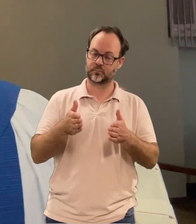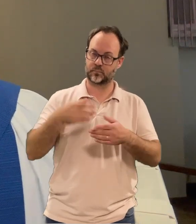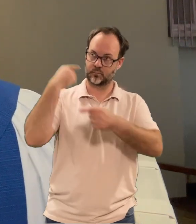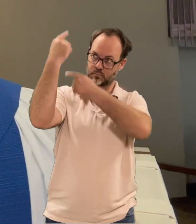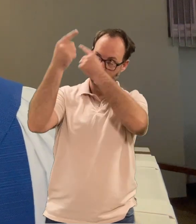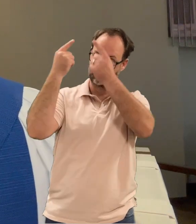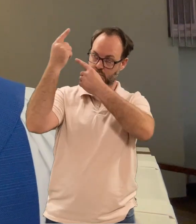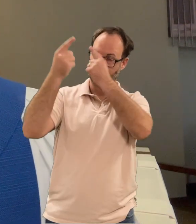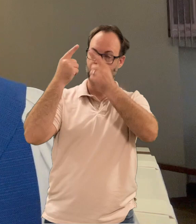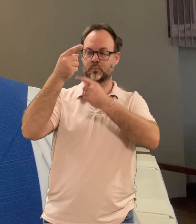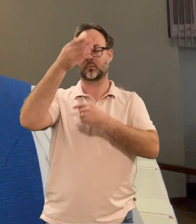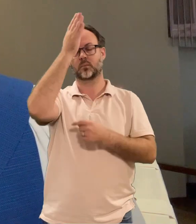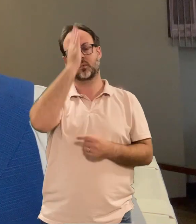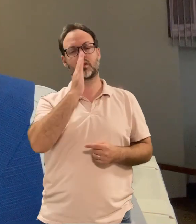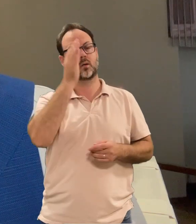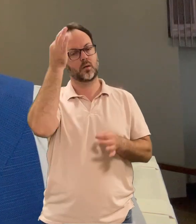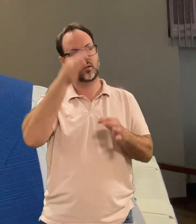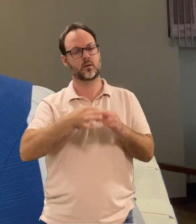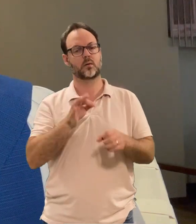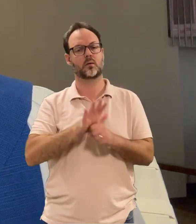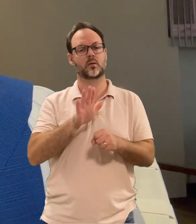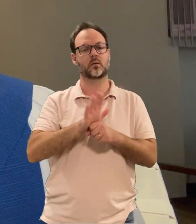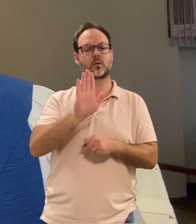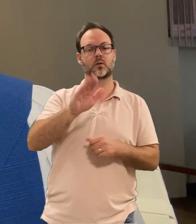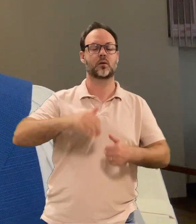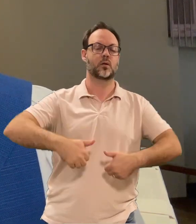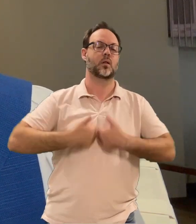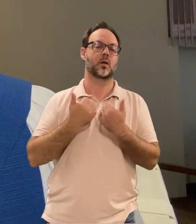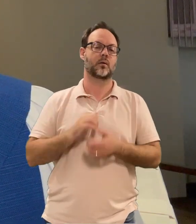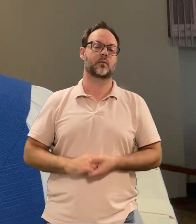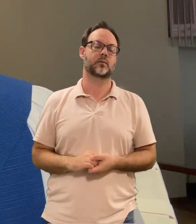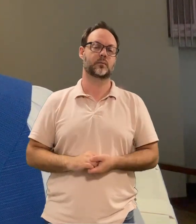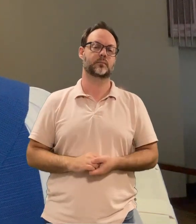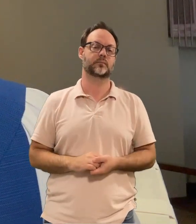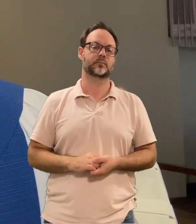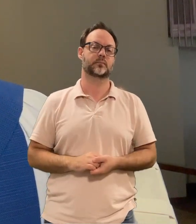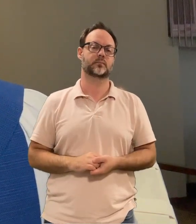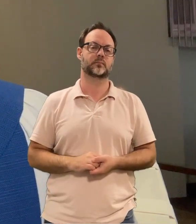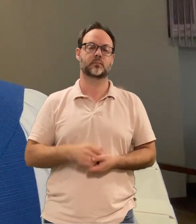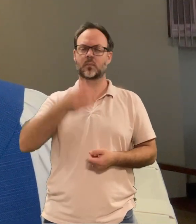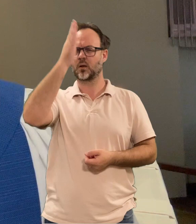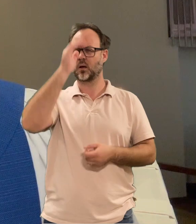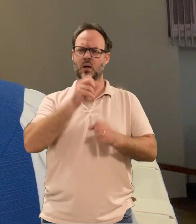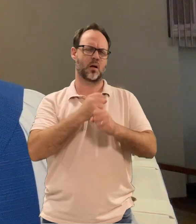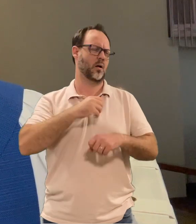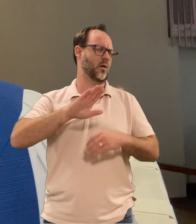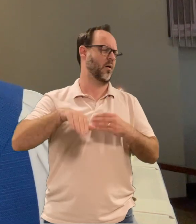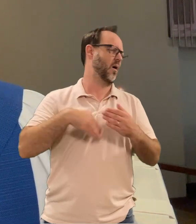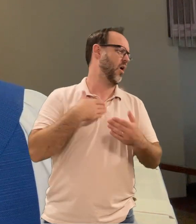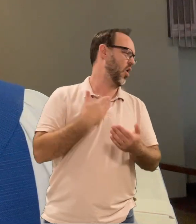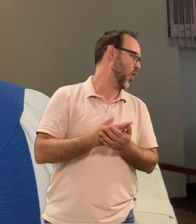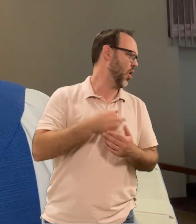A second way to think about God's faithfulness in your life is